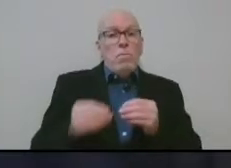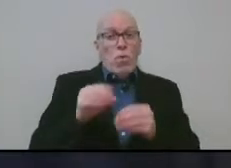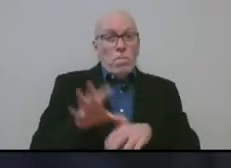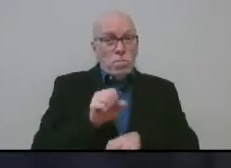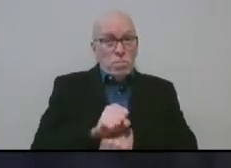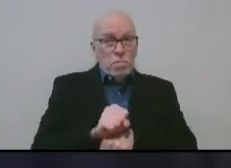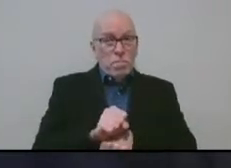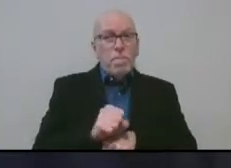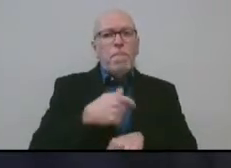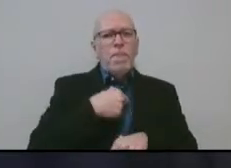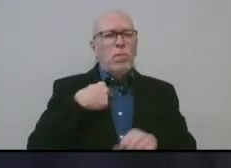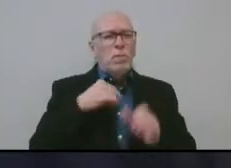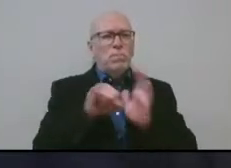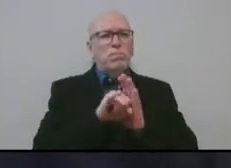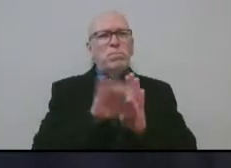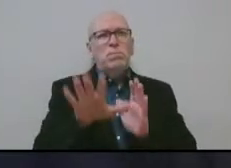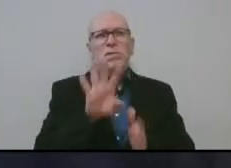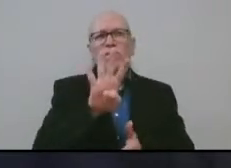approximately